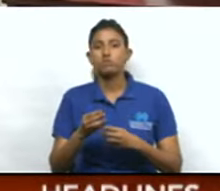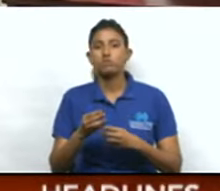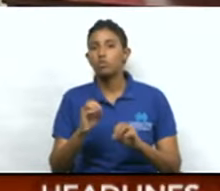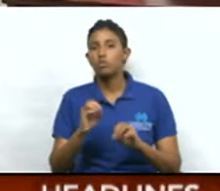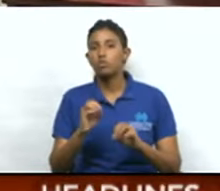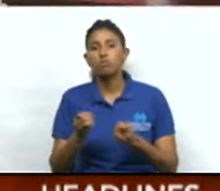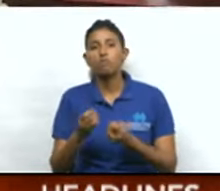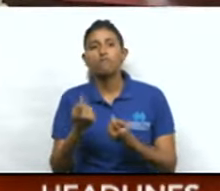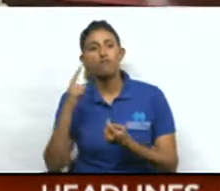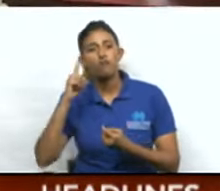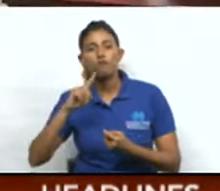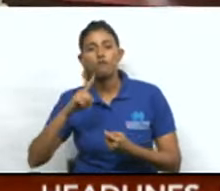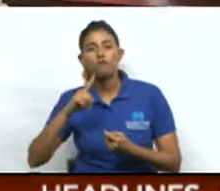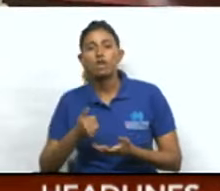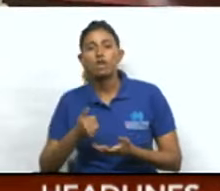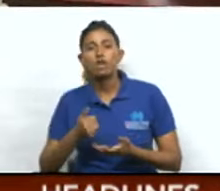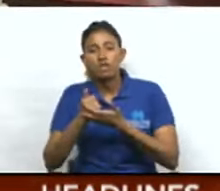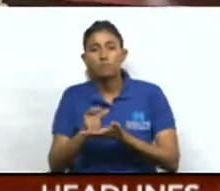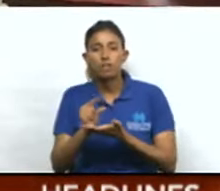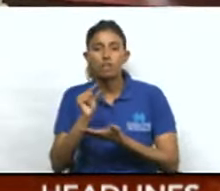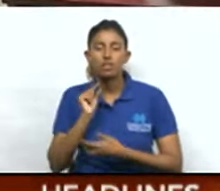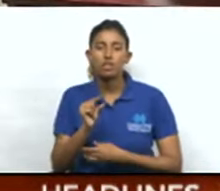financial relief could have been given.